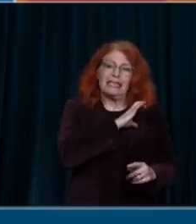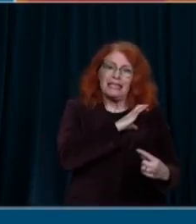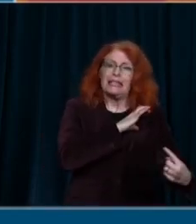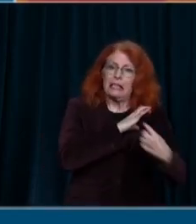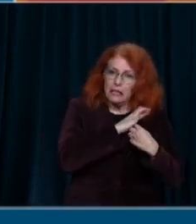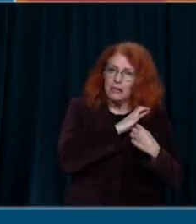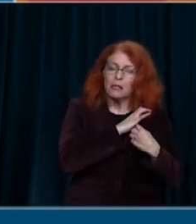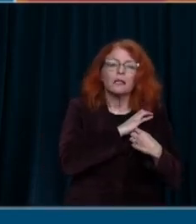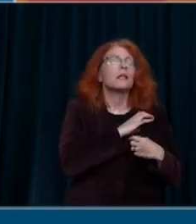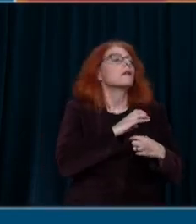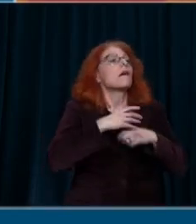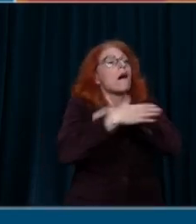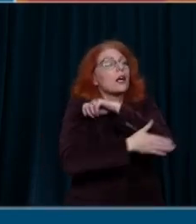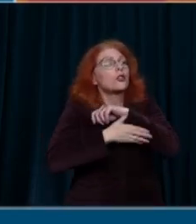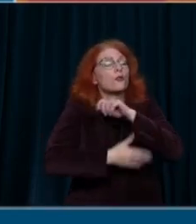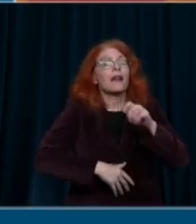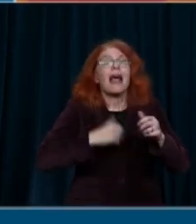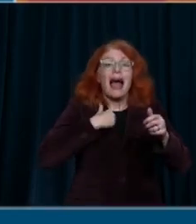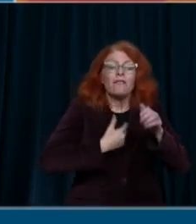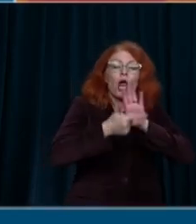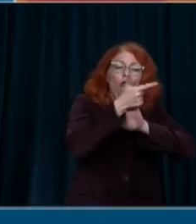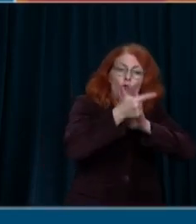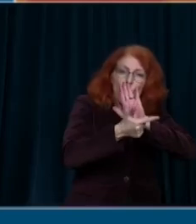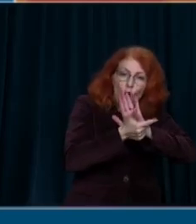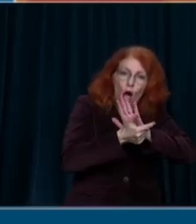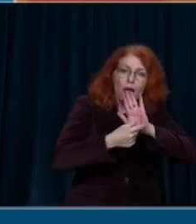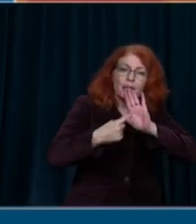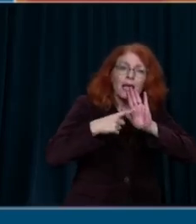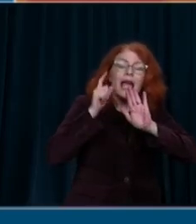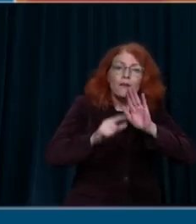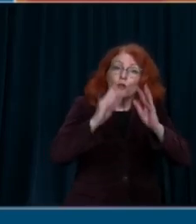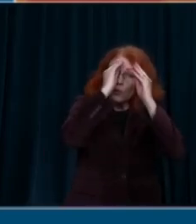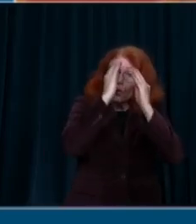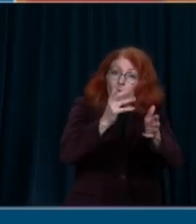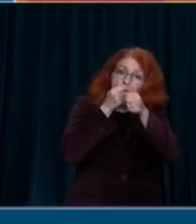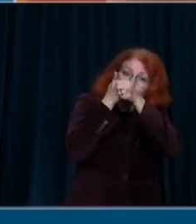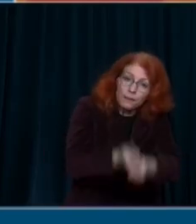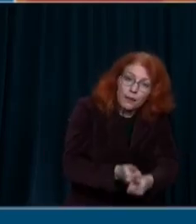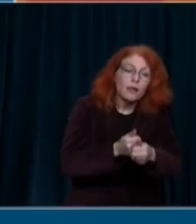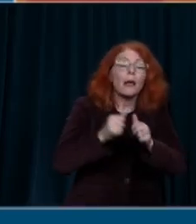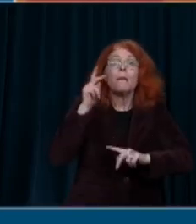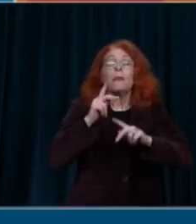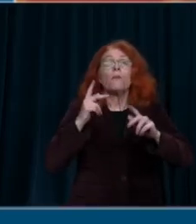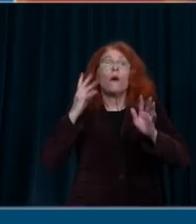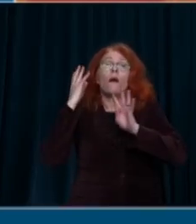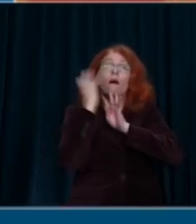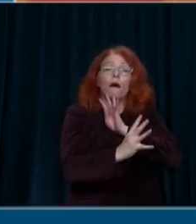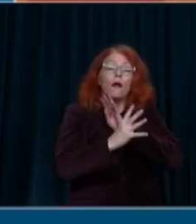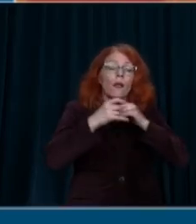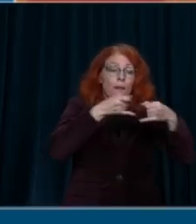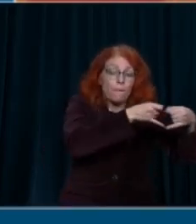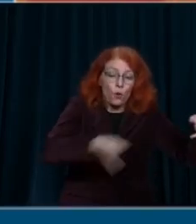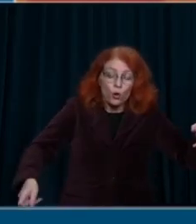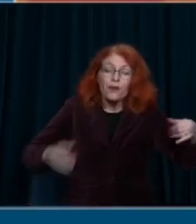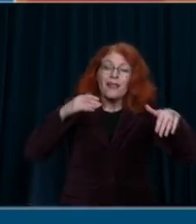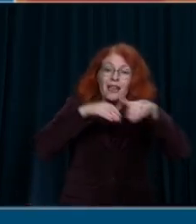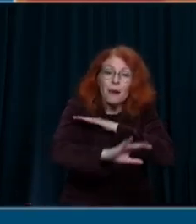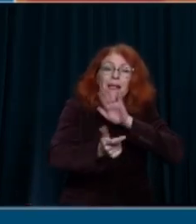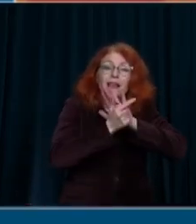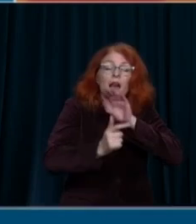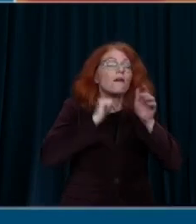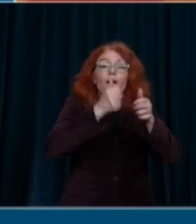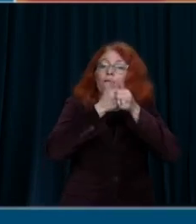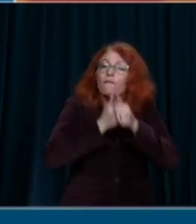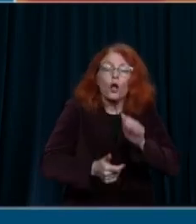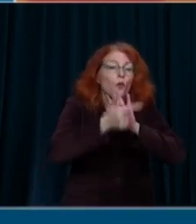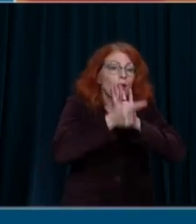are a country of laws, and those laws are meant to be obeyed. When people come across that border and they come illegally, they have disobeyed the law